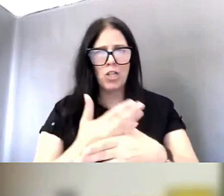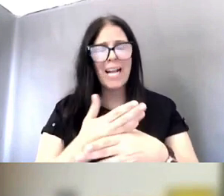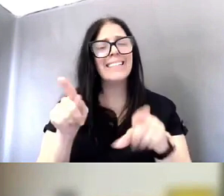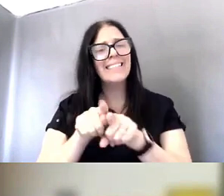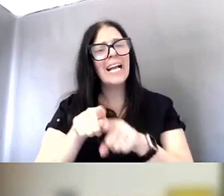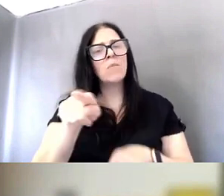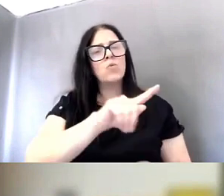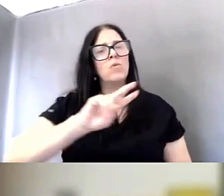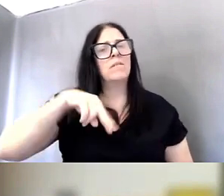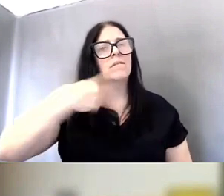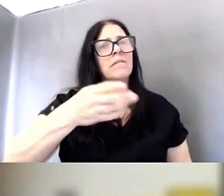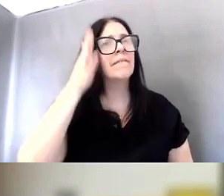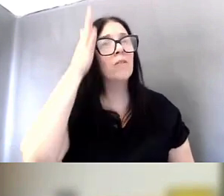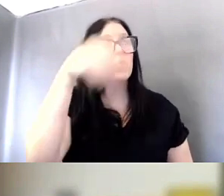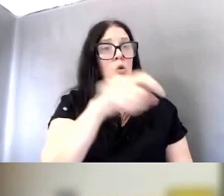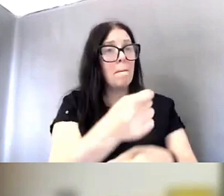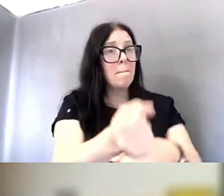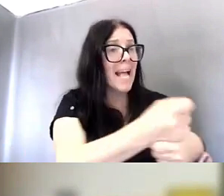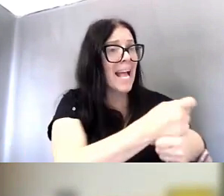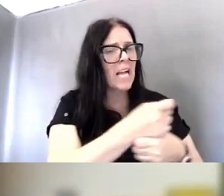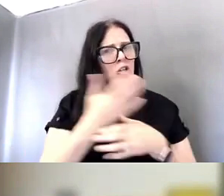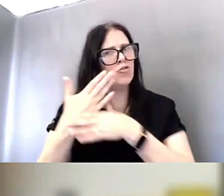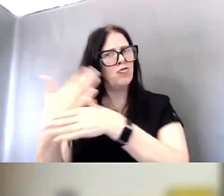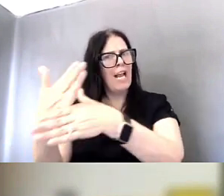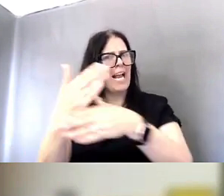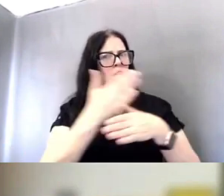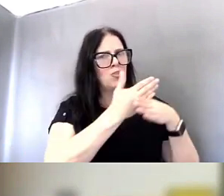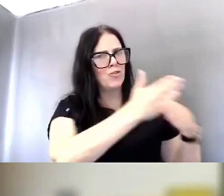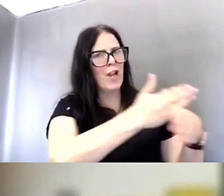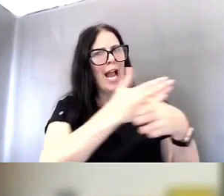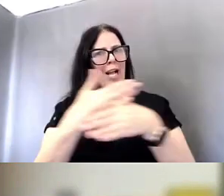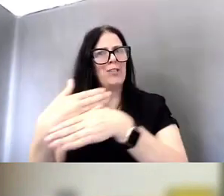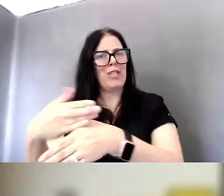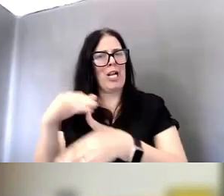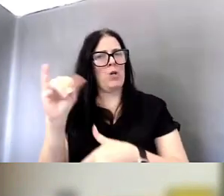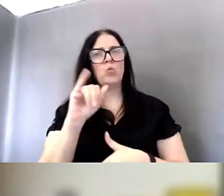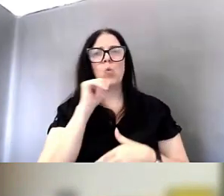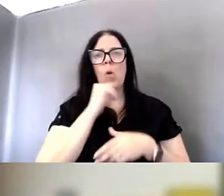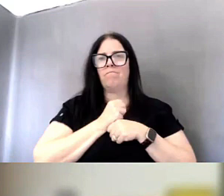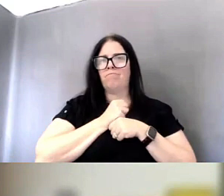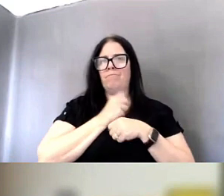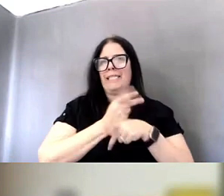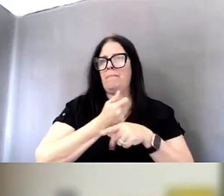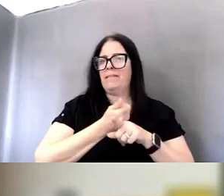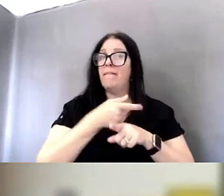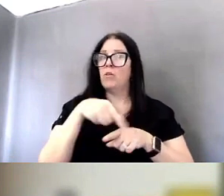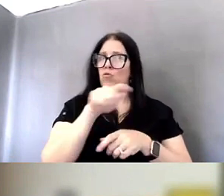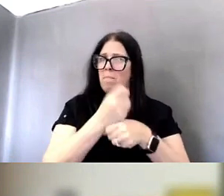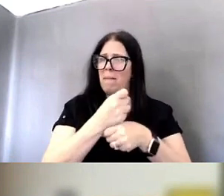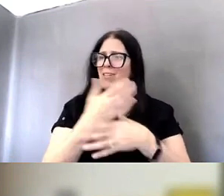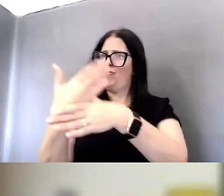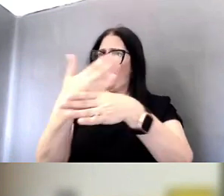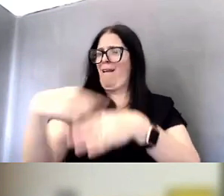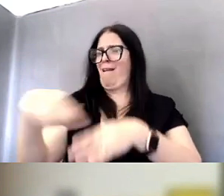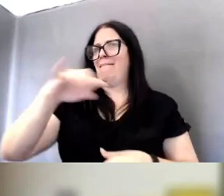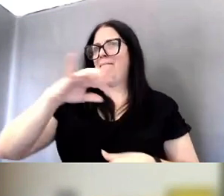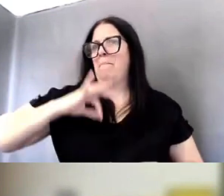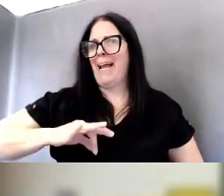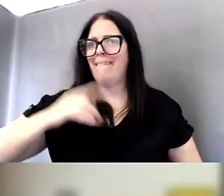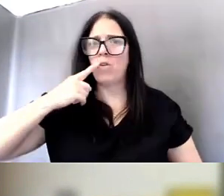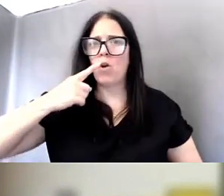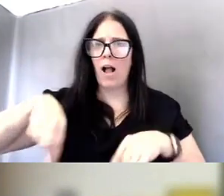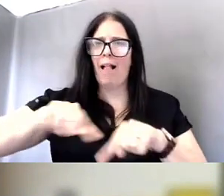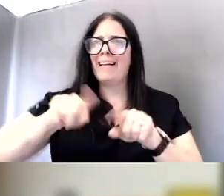the wider future, think about sharing back if you do work on some resources. Think of an